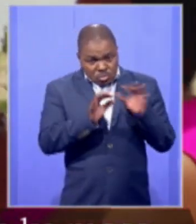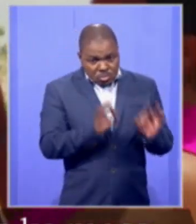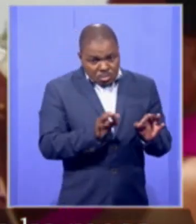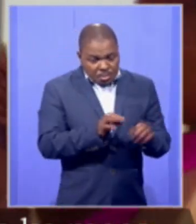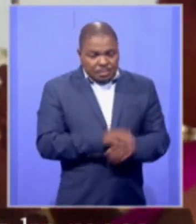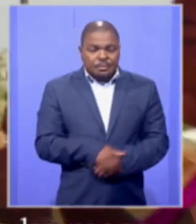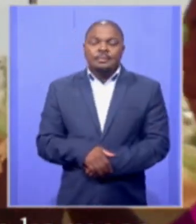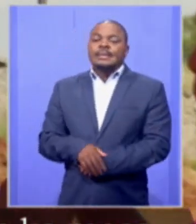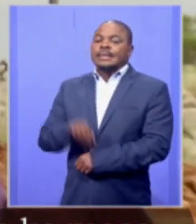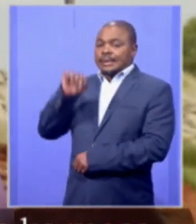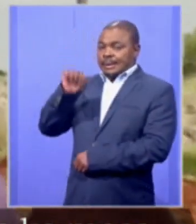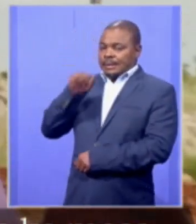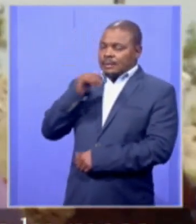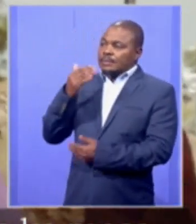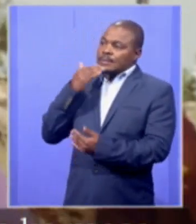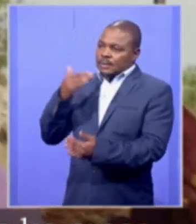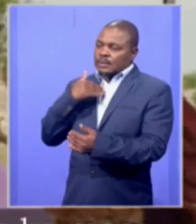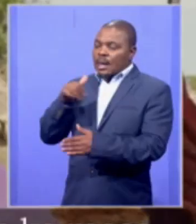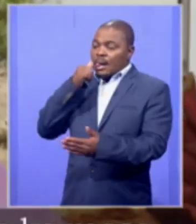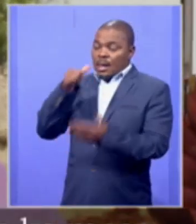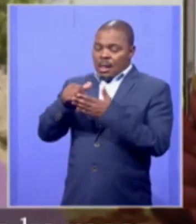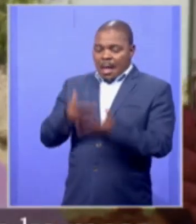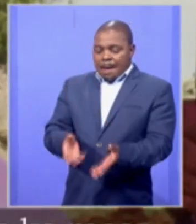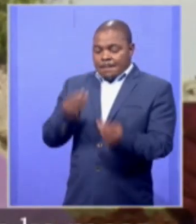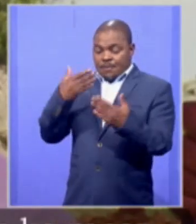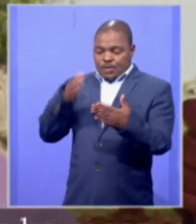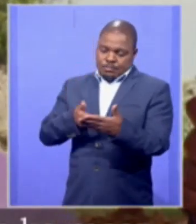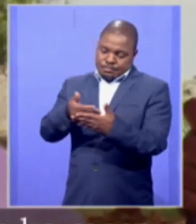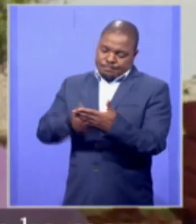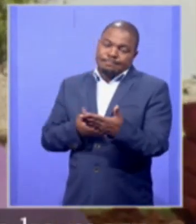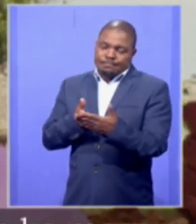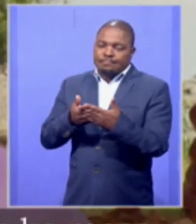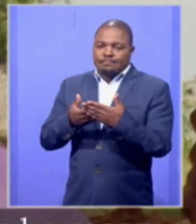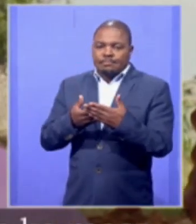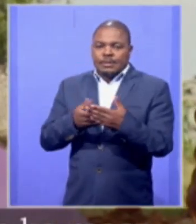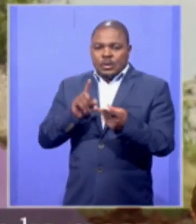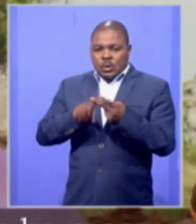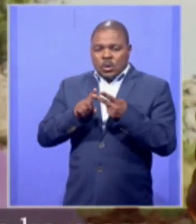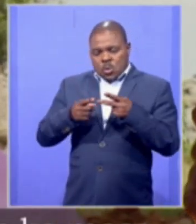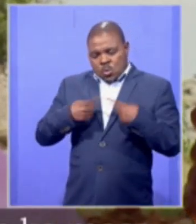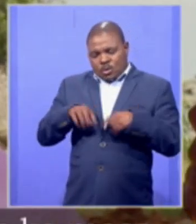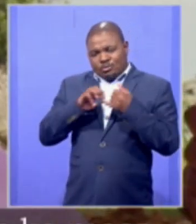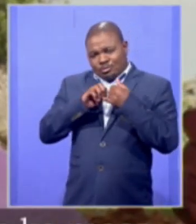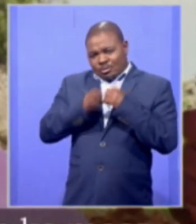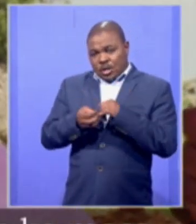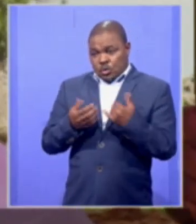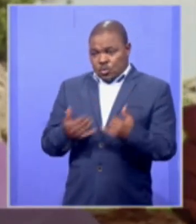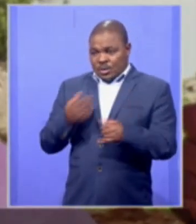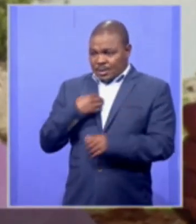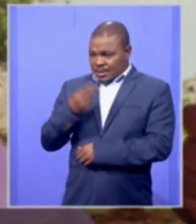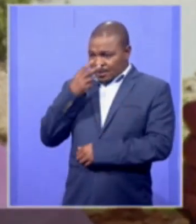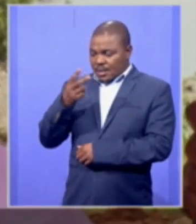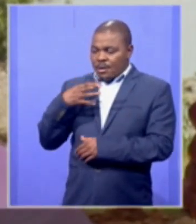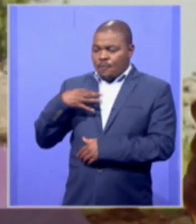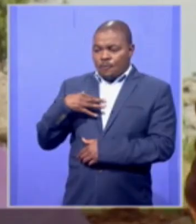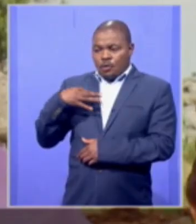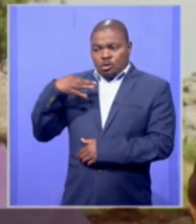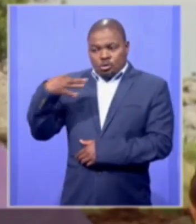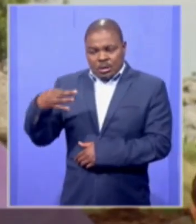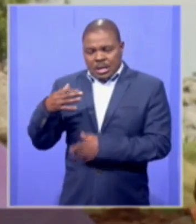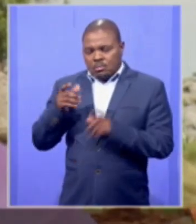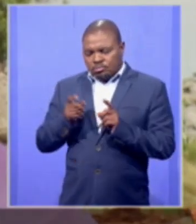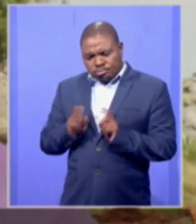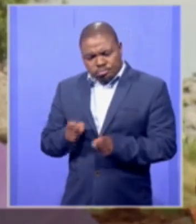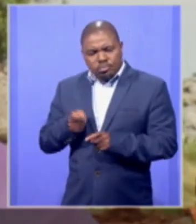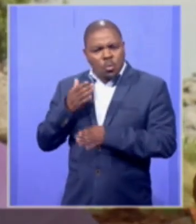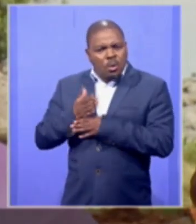re a leboga ga etho go ntse ela jalo re le kgale le kwalo le buang yona kganyeo re tla leka ka bojotlhe gwane gompieno ke a bona ba ithaopi ba rona ba bereka ka